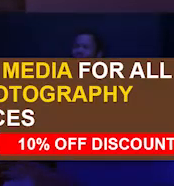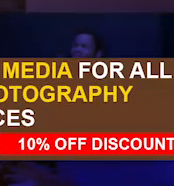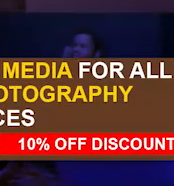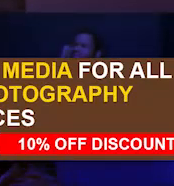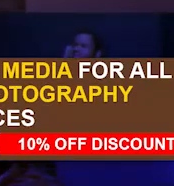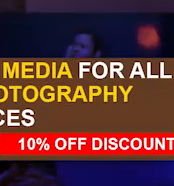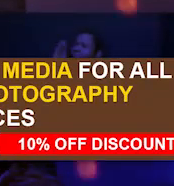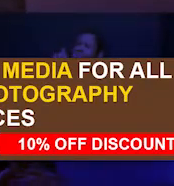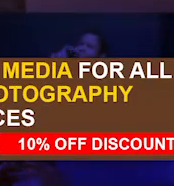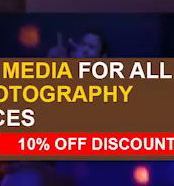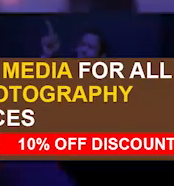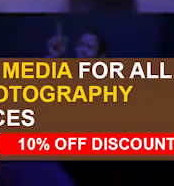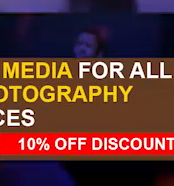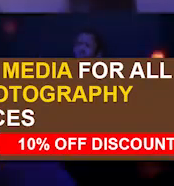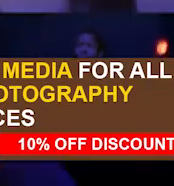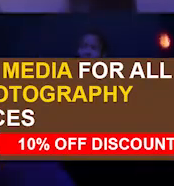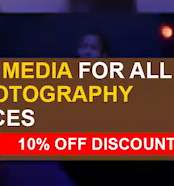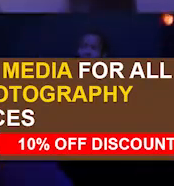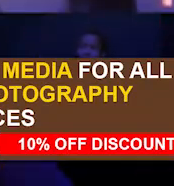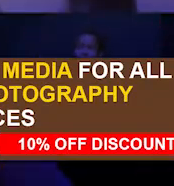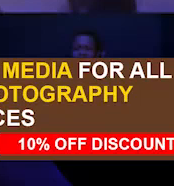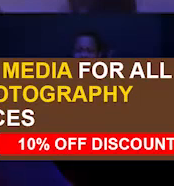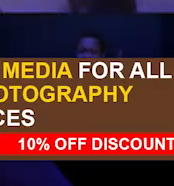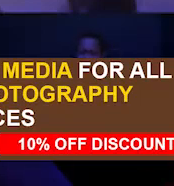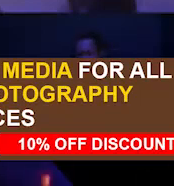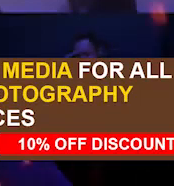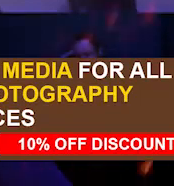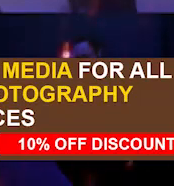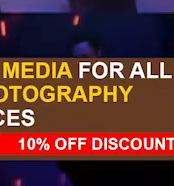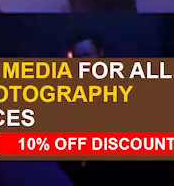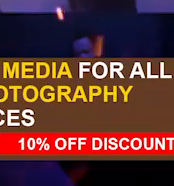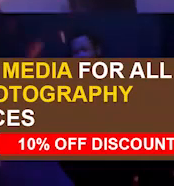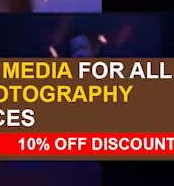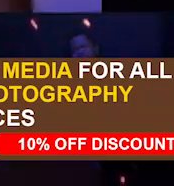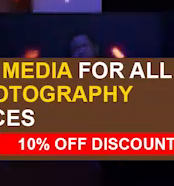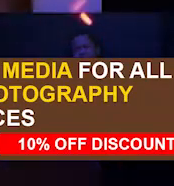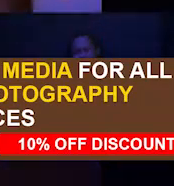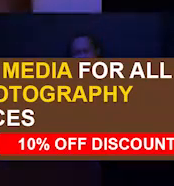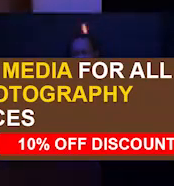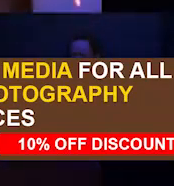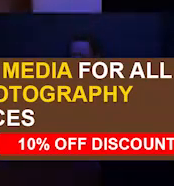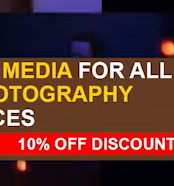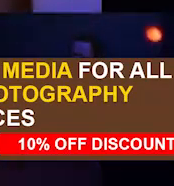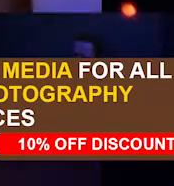Lord, our King eternal. Jesus.